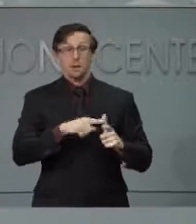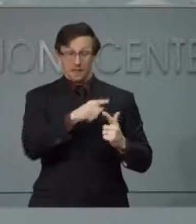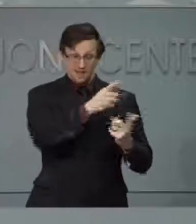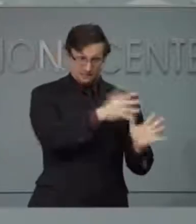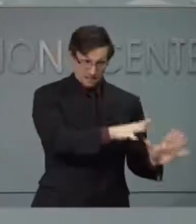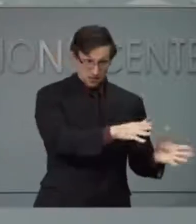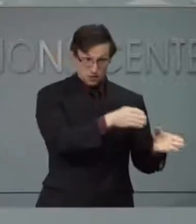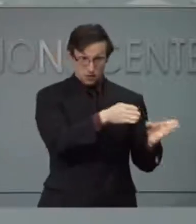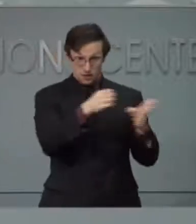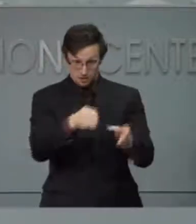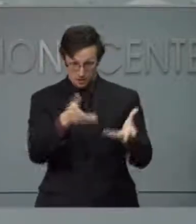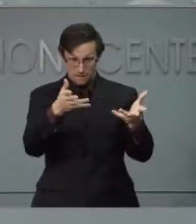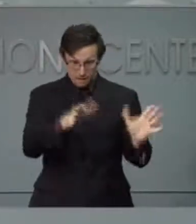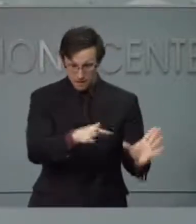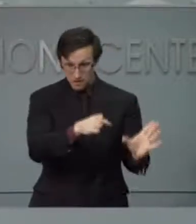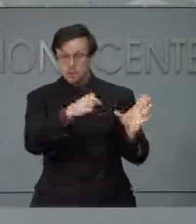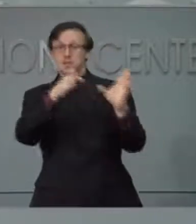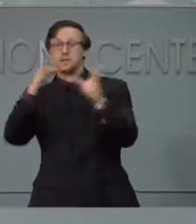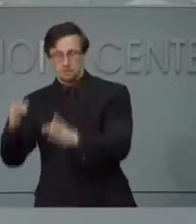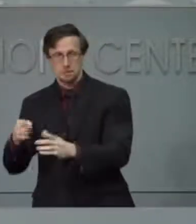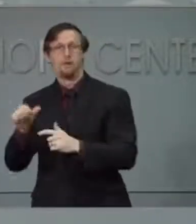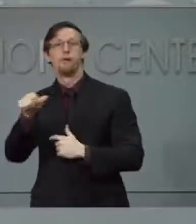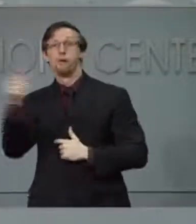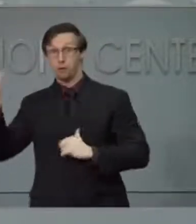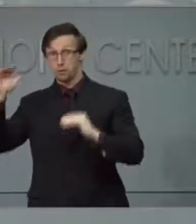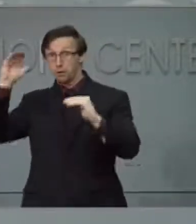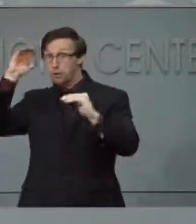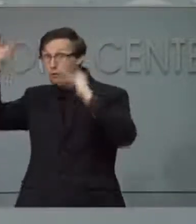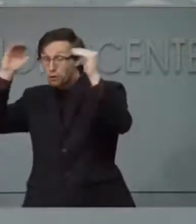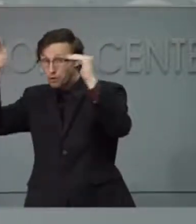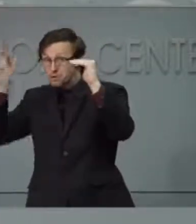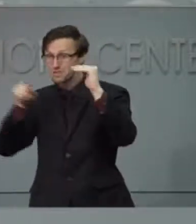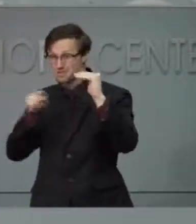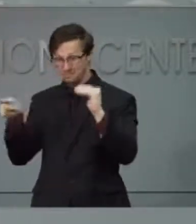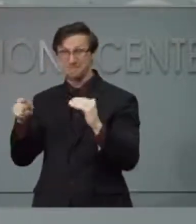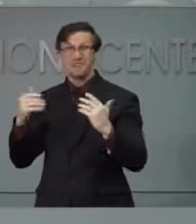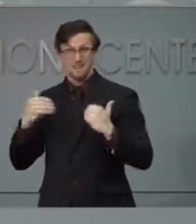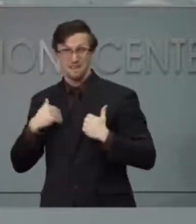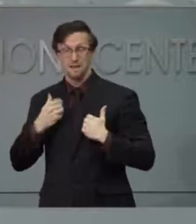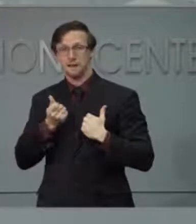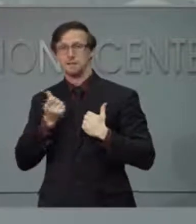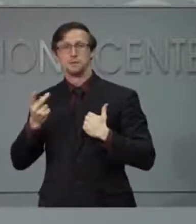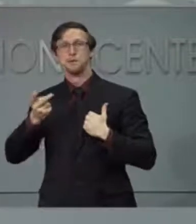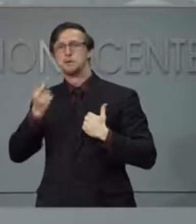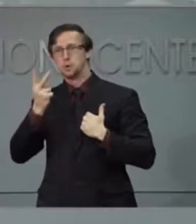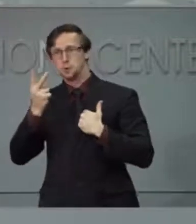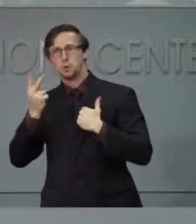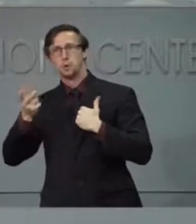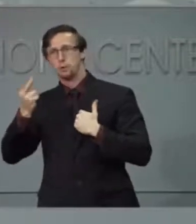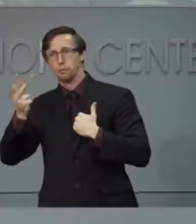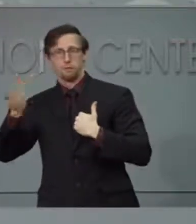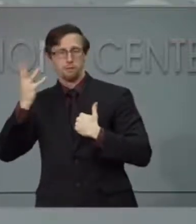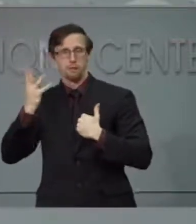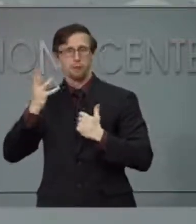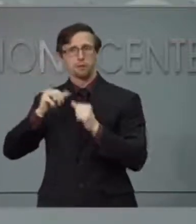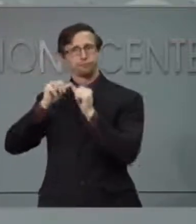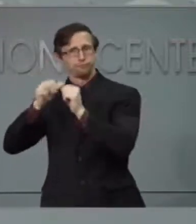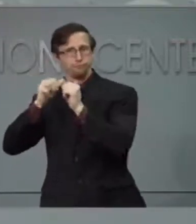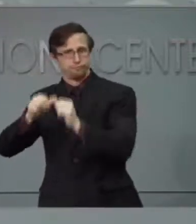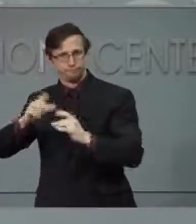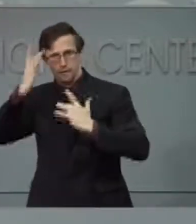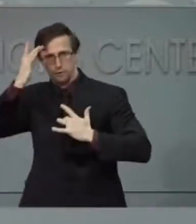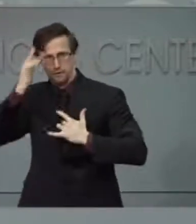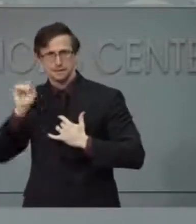care, we move on to other adults with 2 or more chronic conditions. Again, these independent